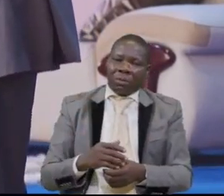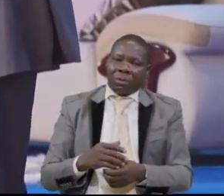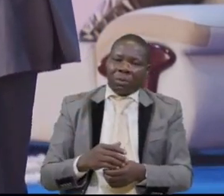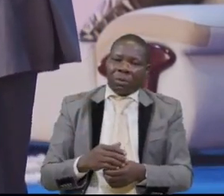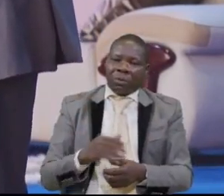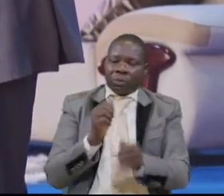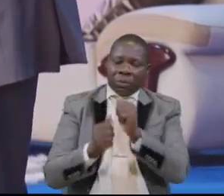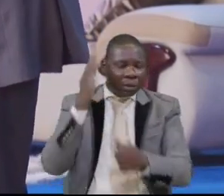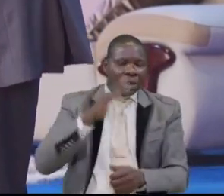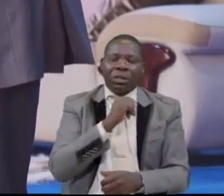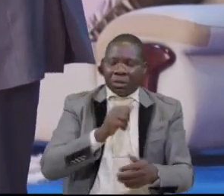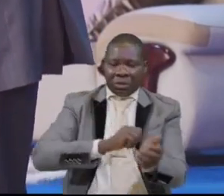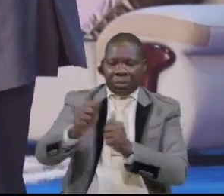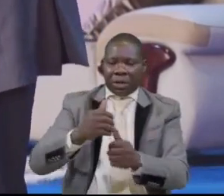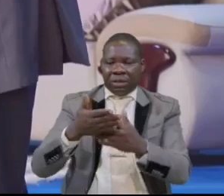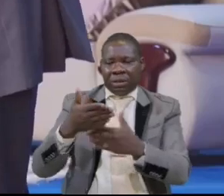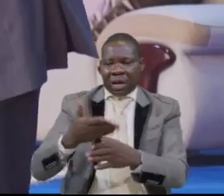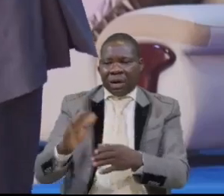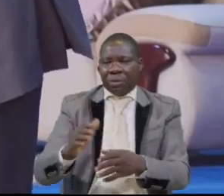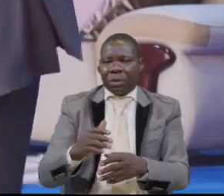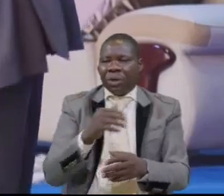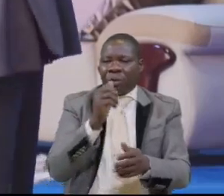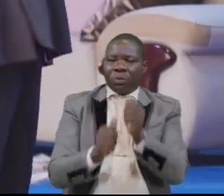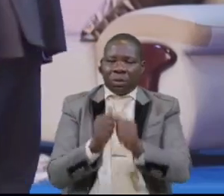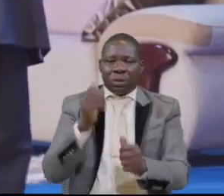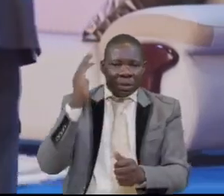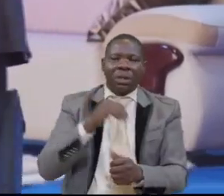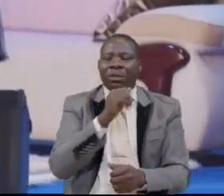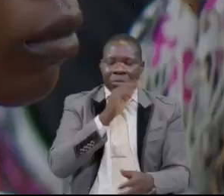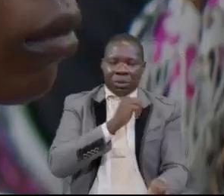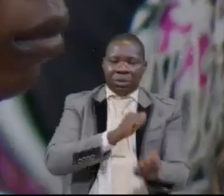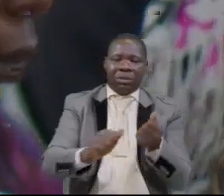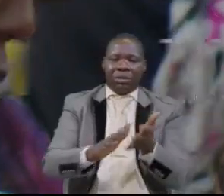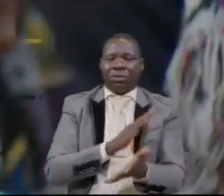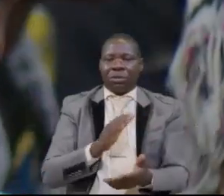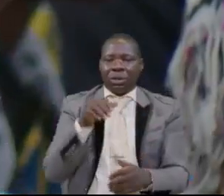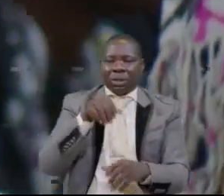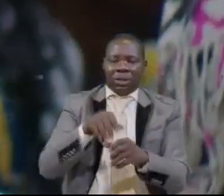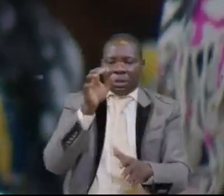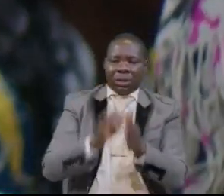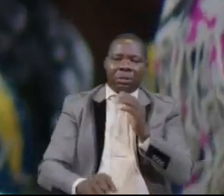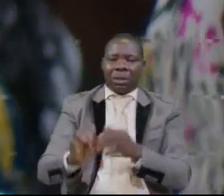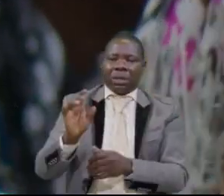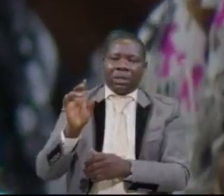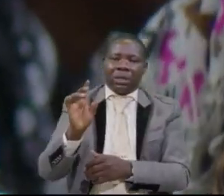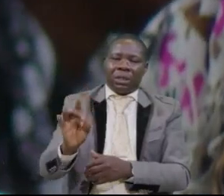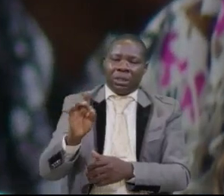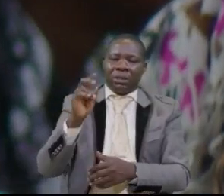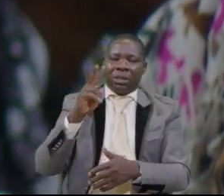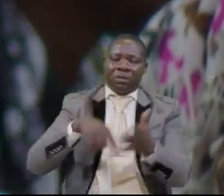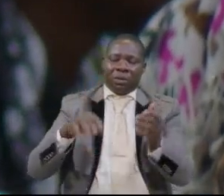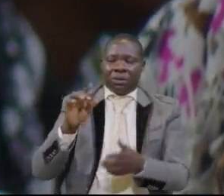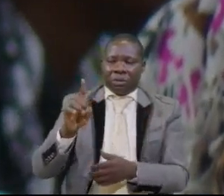and then it says which shall not be destroyed look at chapter 8 and I'm reading from verse one in Daniel chapter